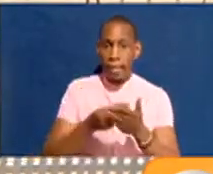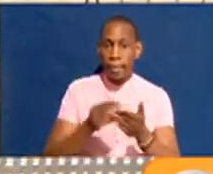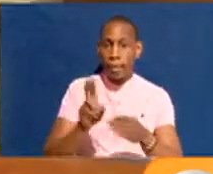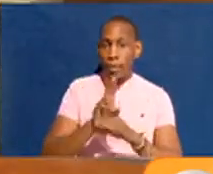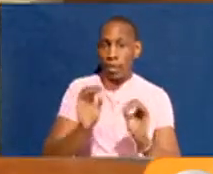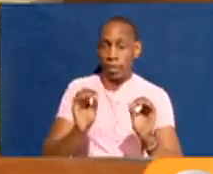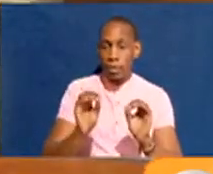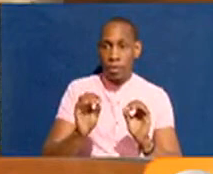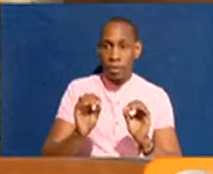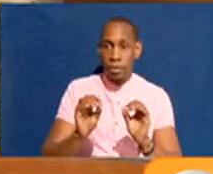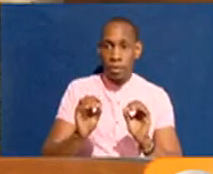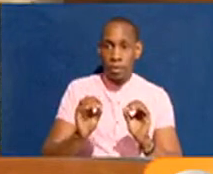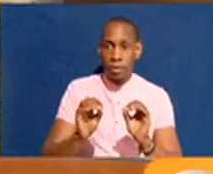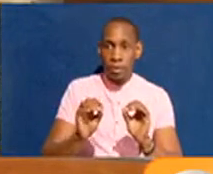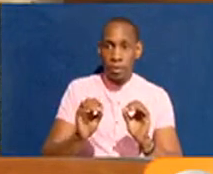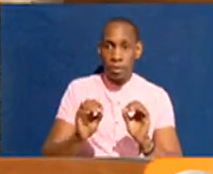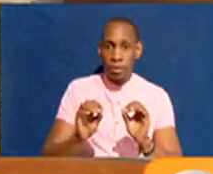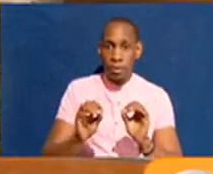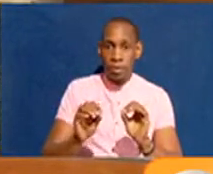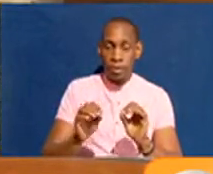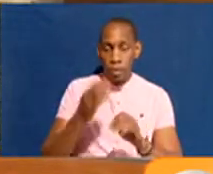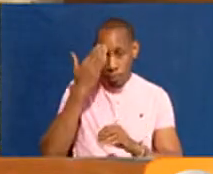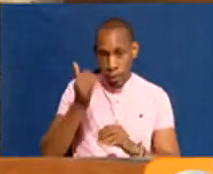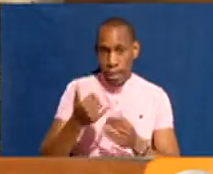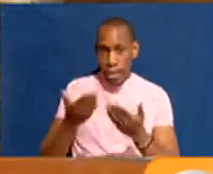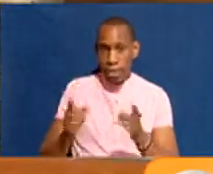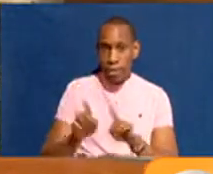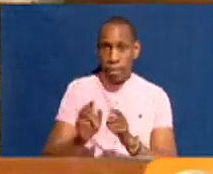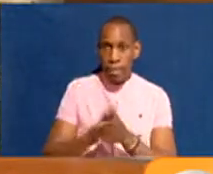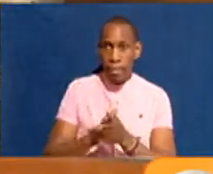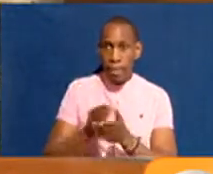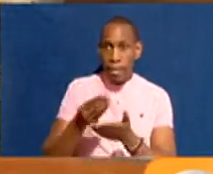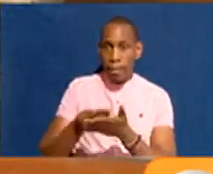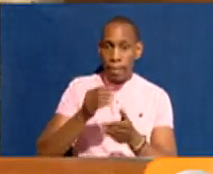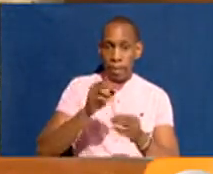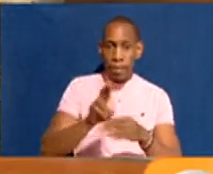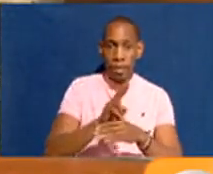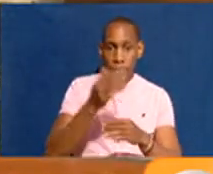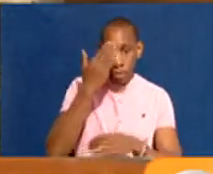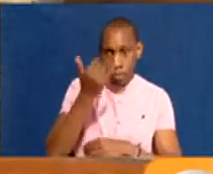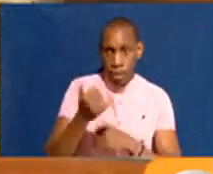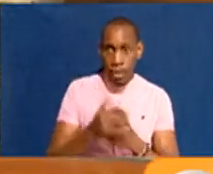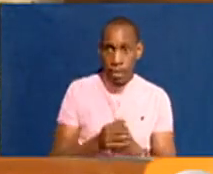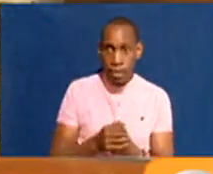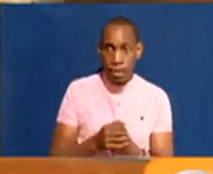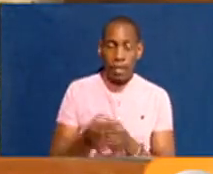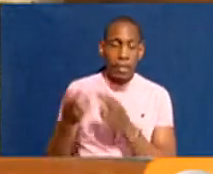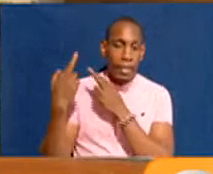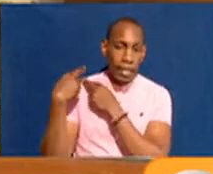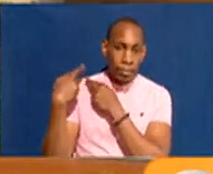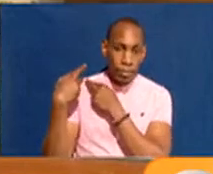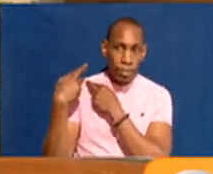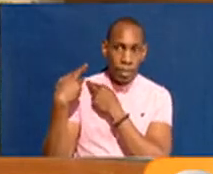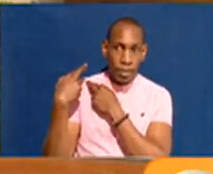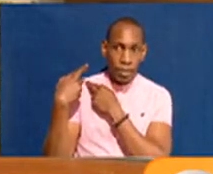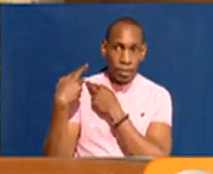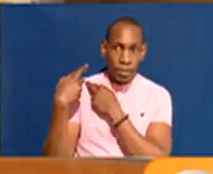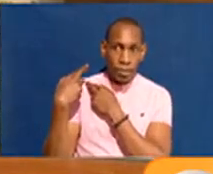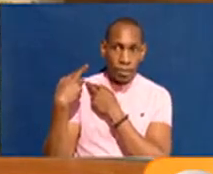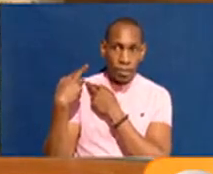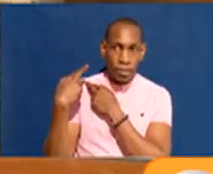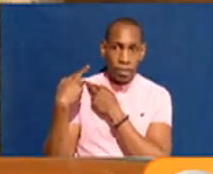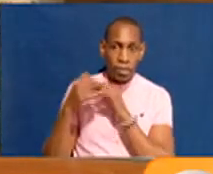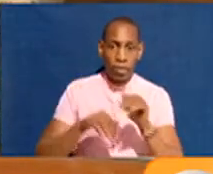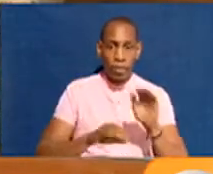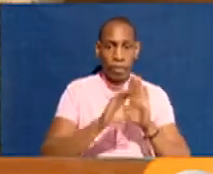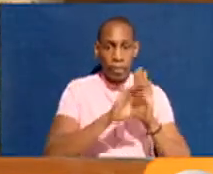you've spent and when and how you're going to recoup that money because it's our mandate as an institution